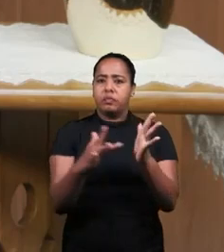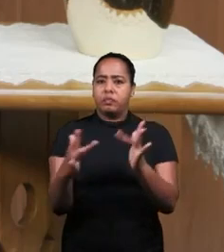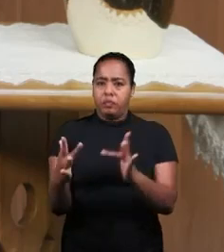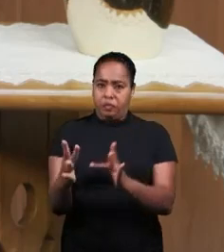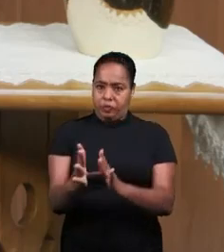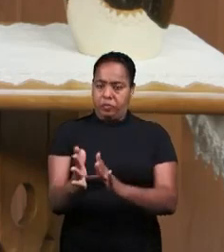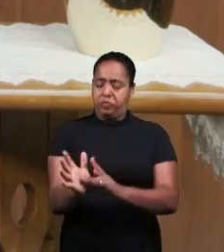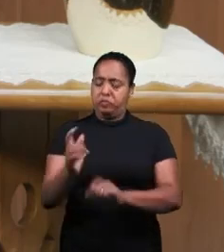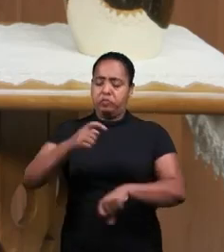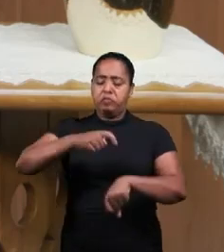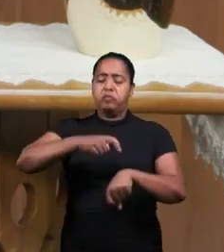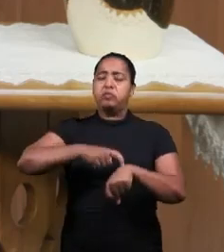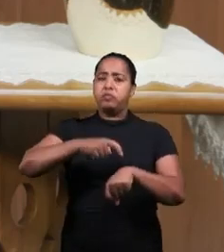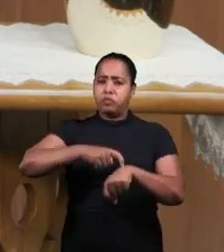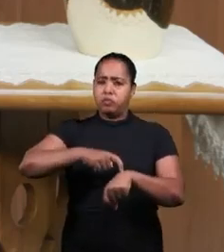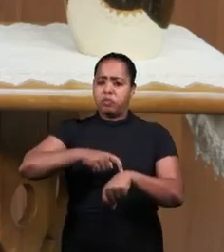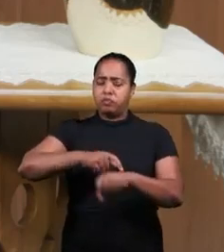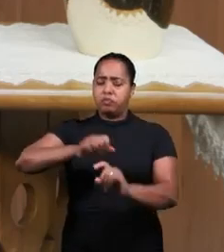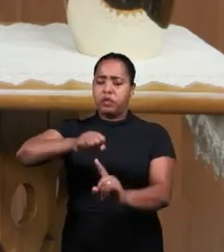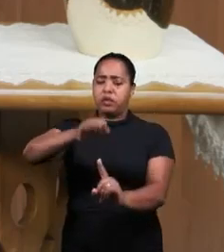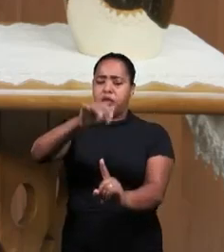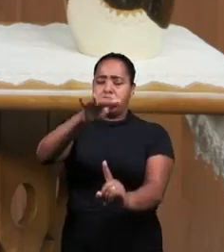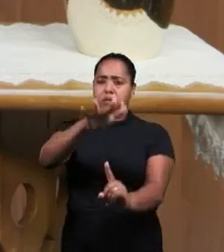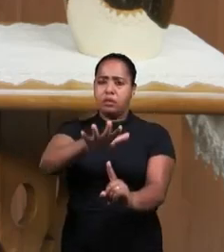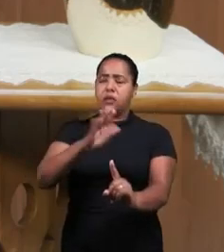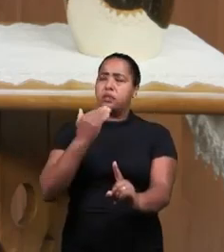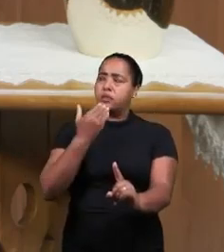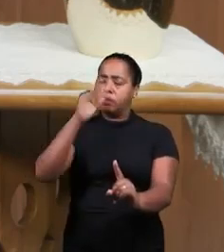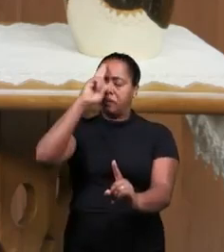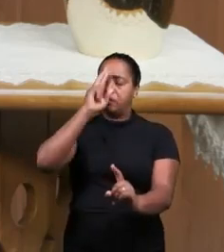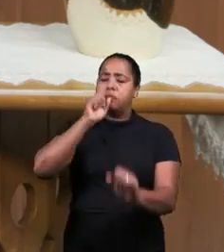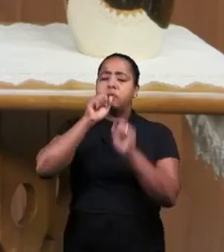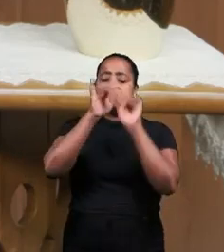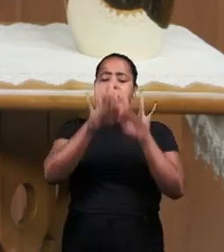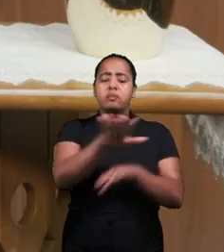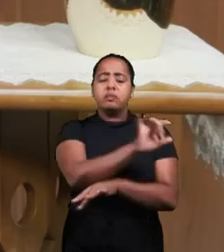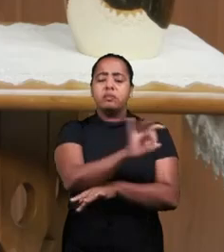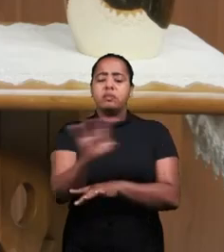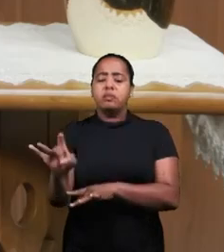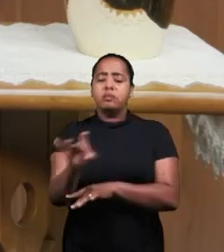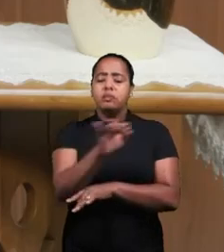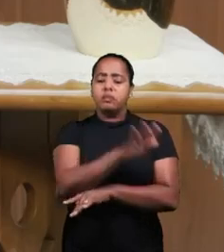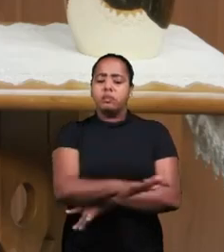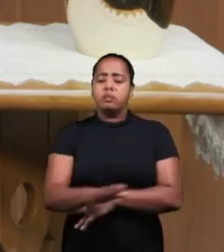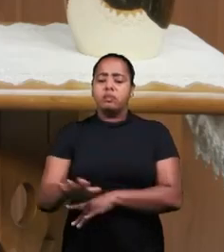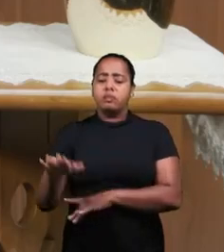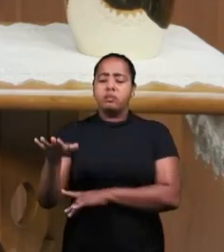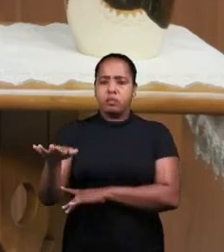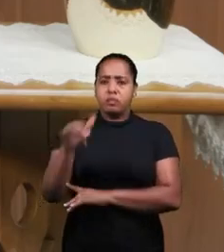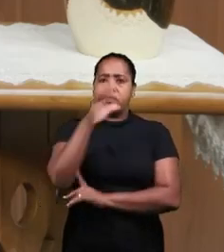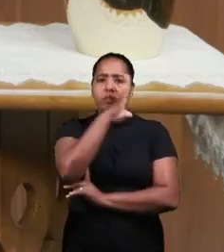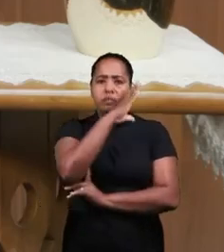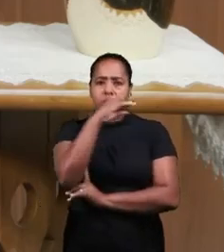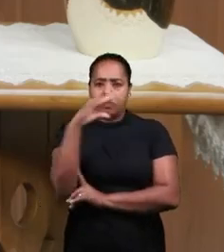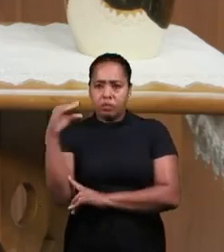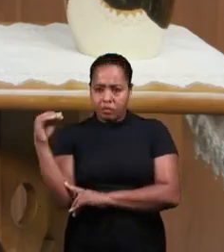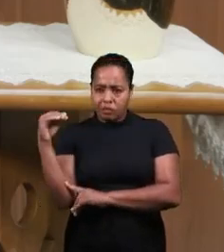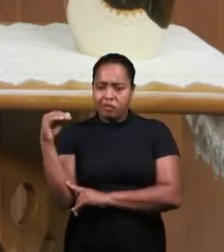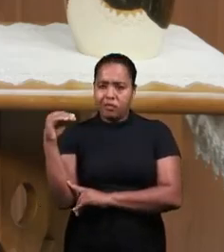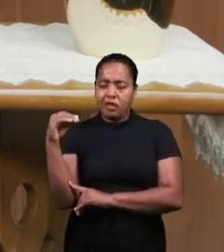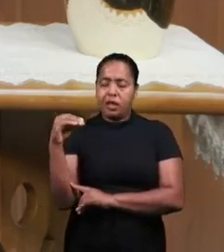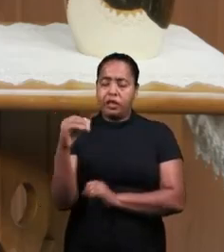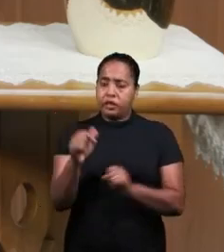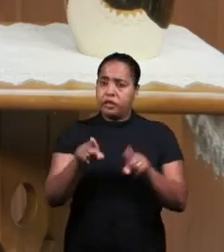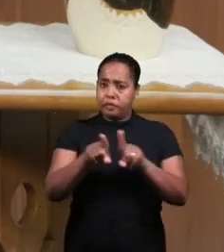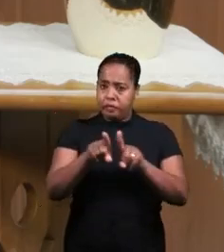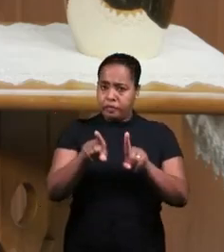time. In the act of laying on of hands, we ask you that you be blessing each child, each intermediate, each adolescent,